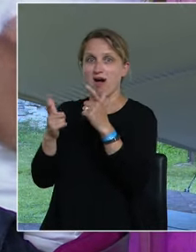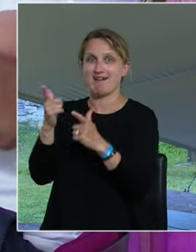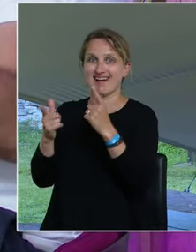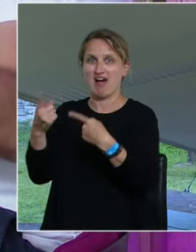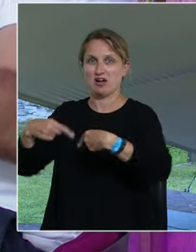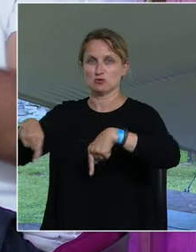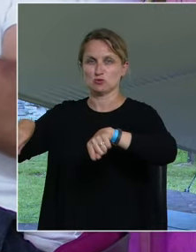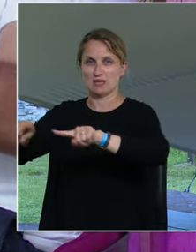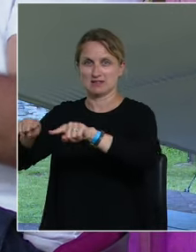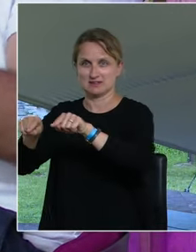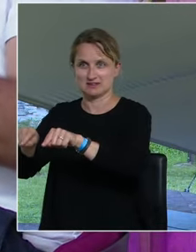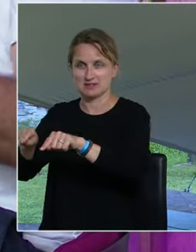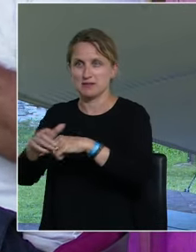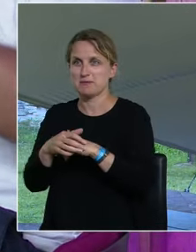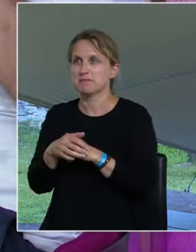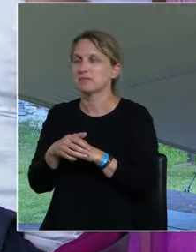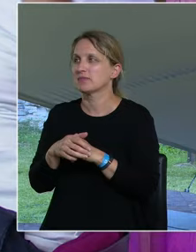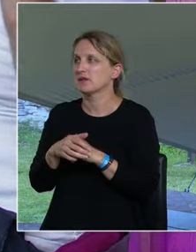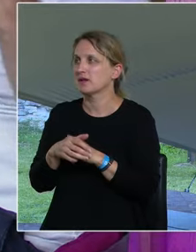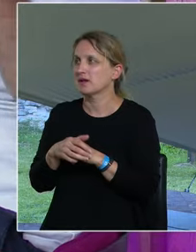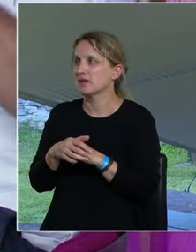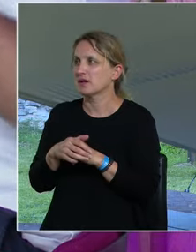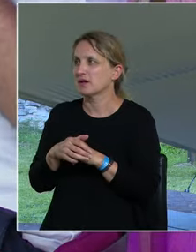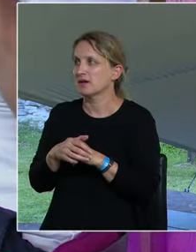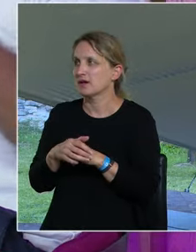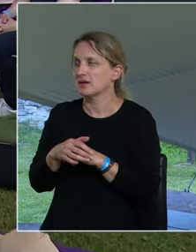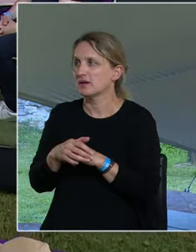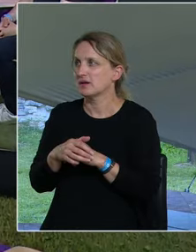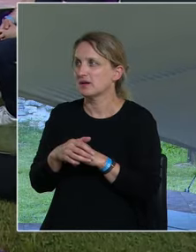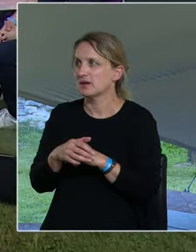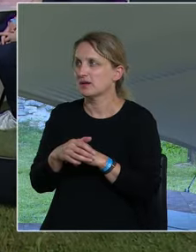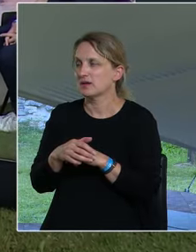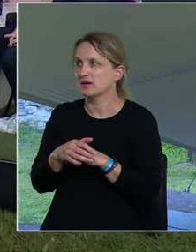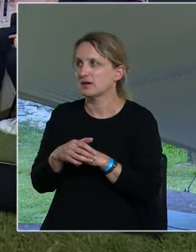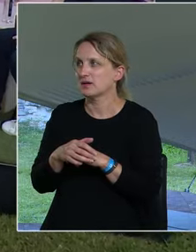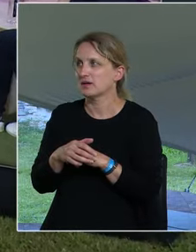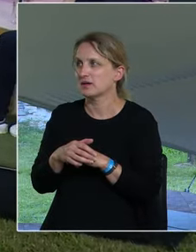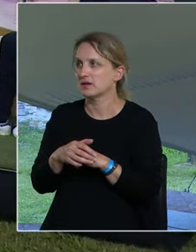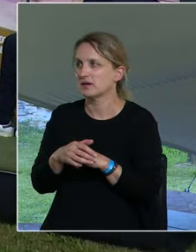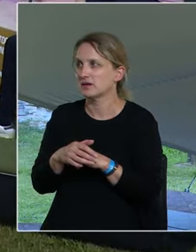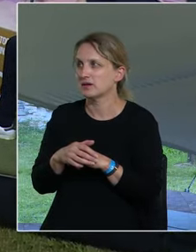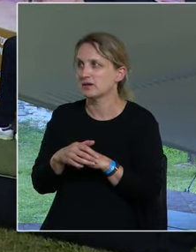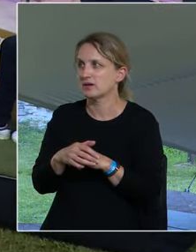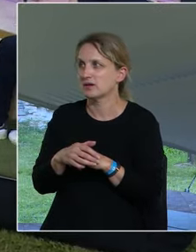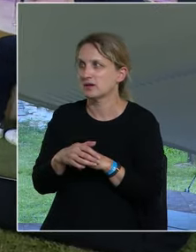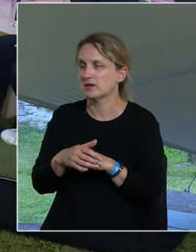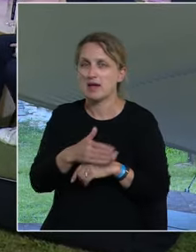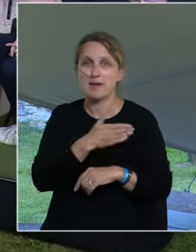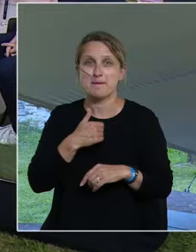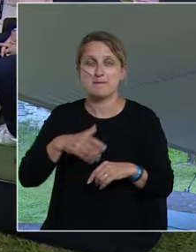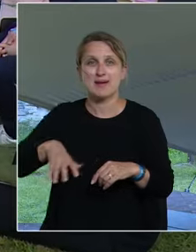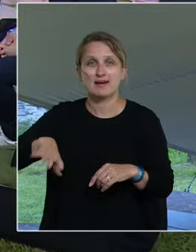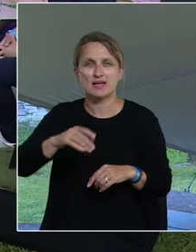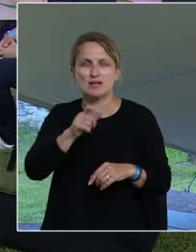for obviously for somebody who hasn't encountered that, is something like that completely bewildering. And like Estonia, we all come from countries where there